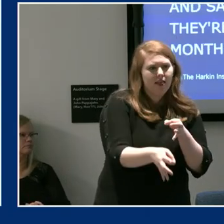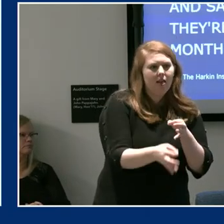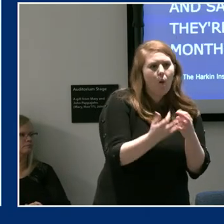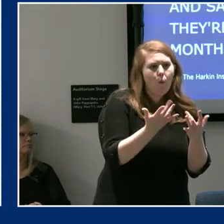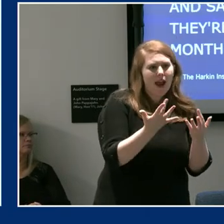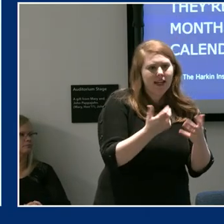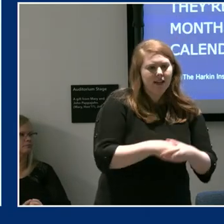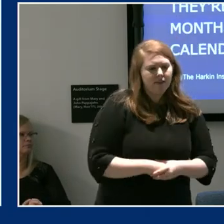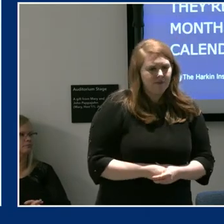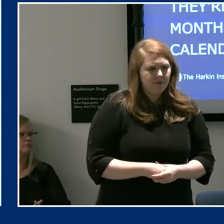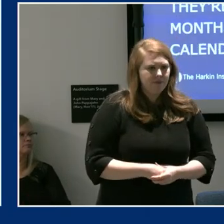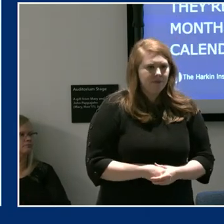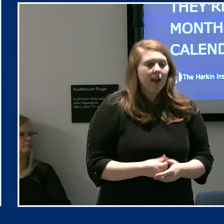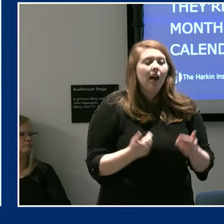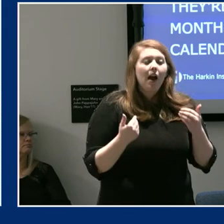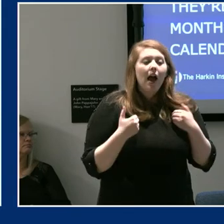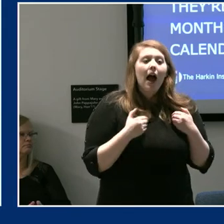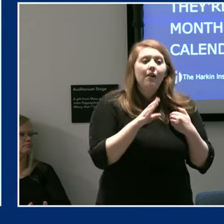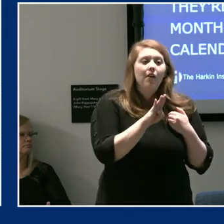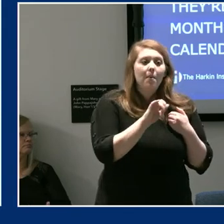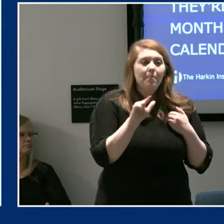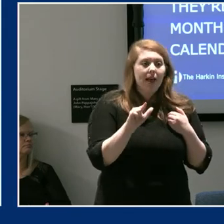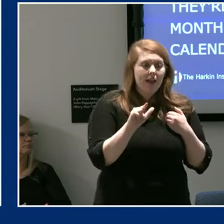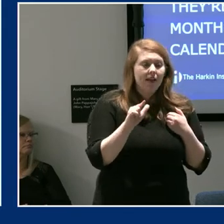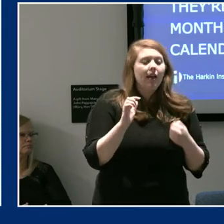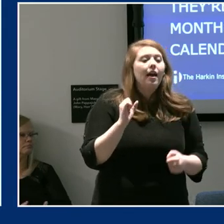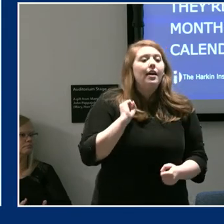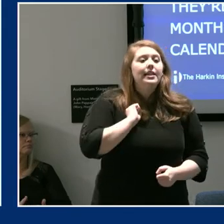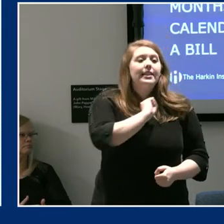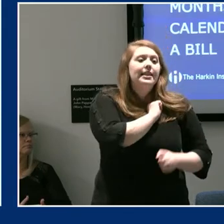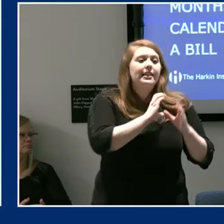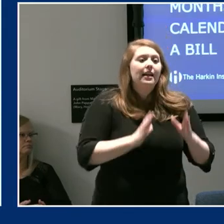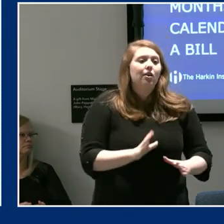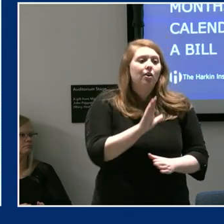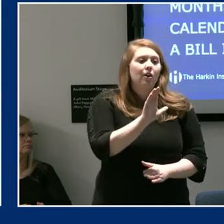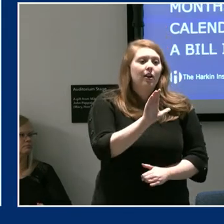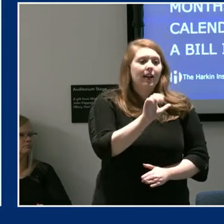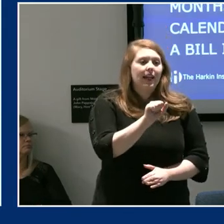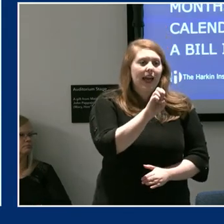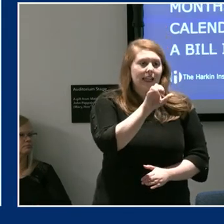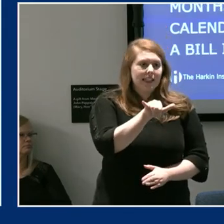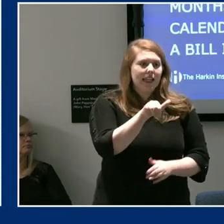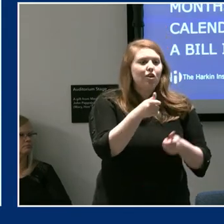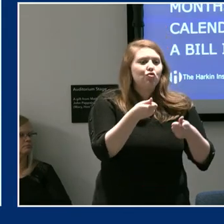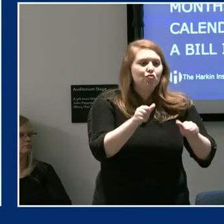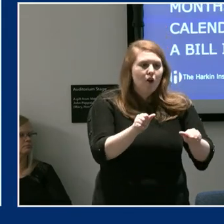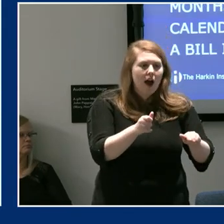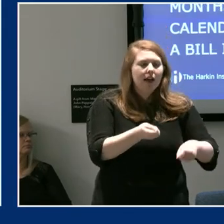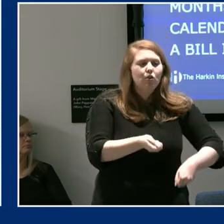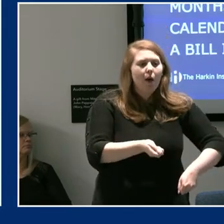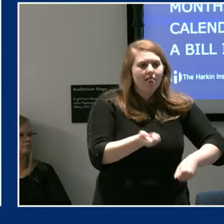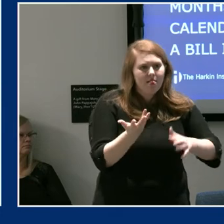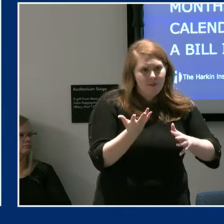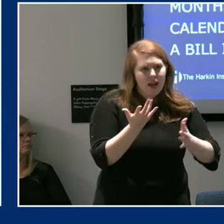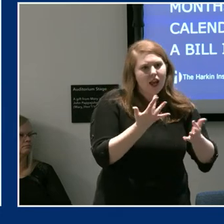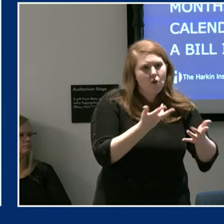statute. There's a bill in the Senate by Senator Casey attempting to eliminate the waiting